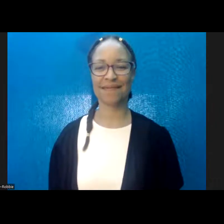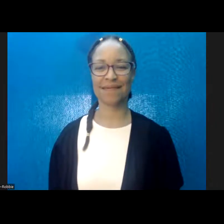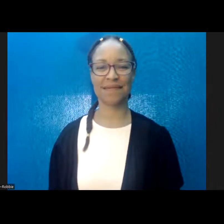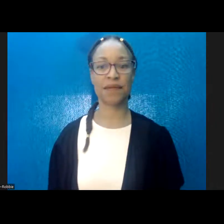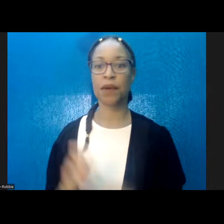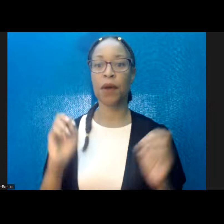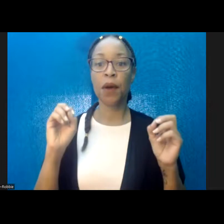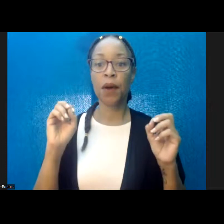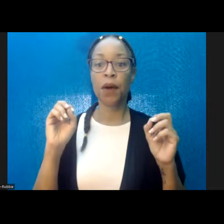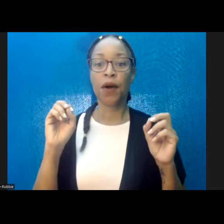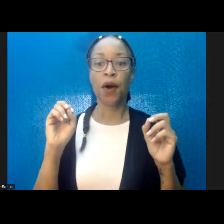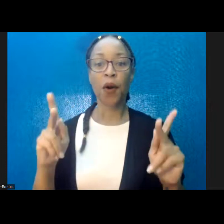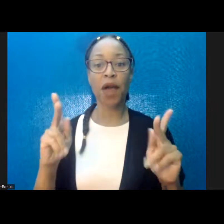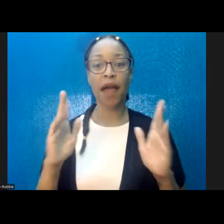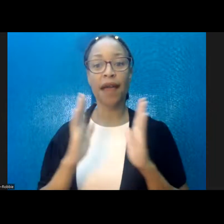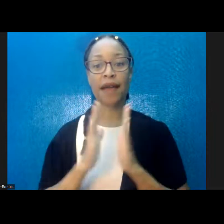All right.